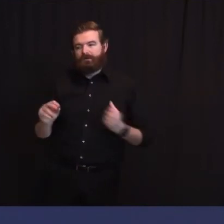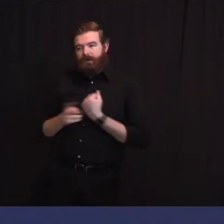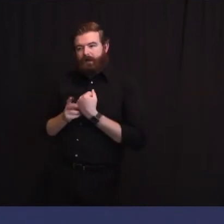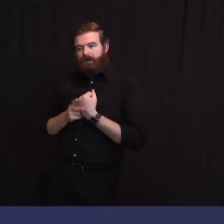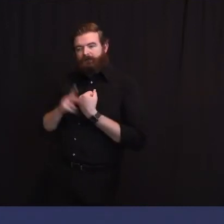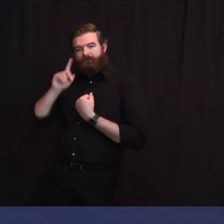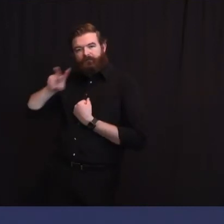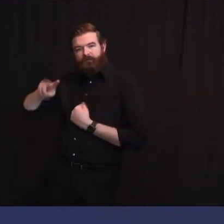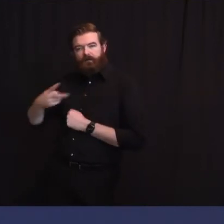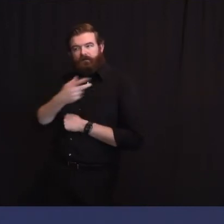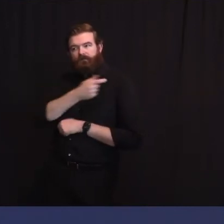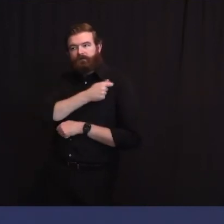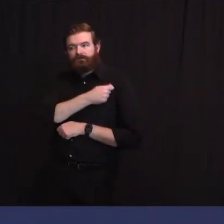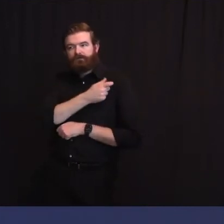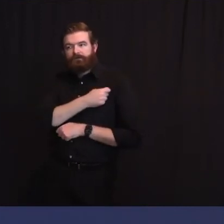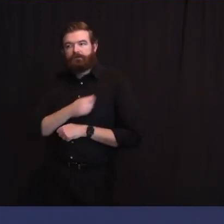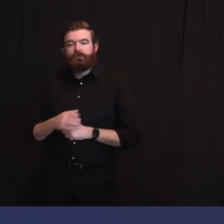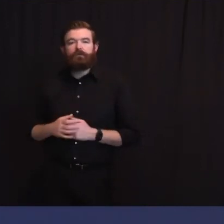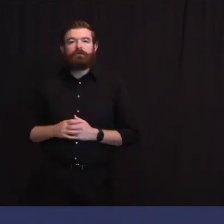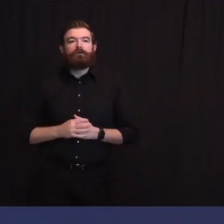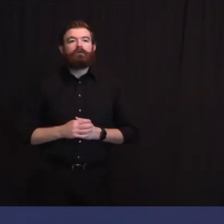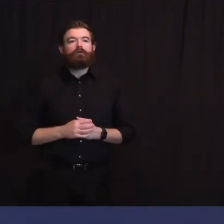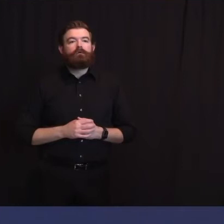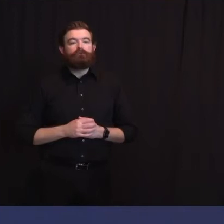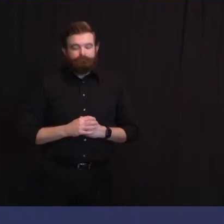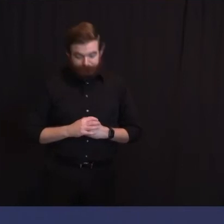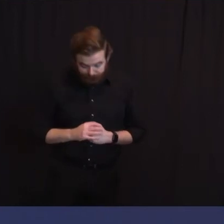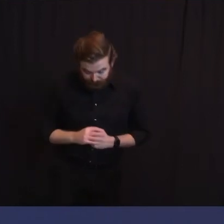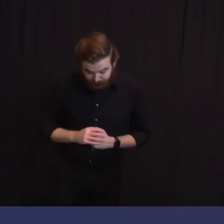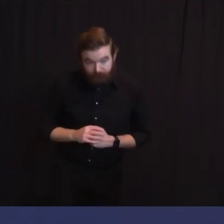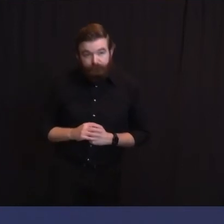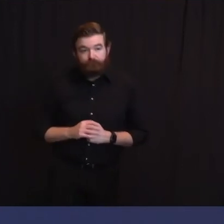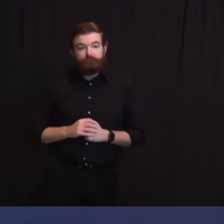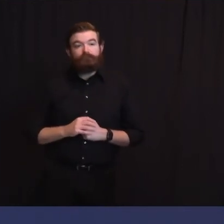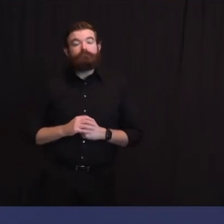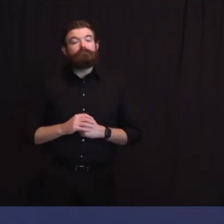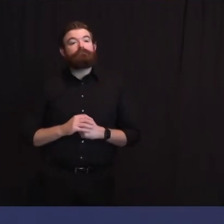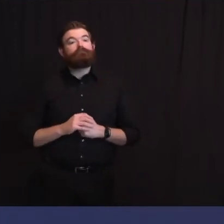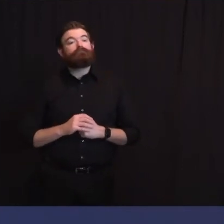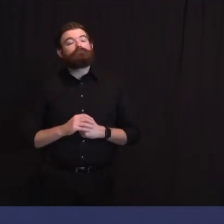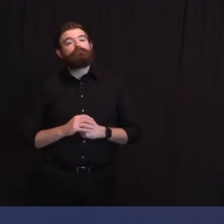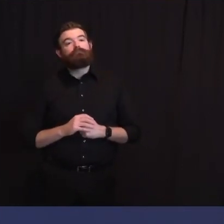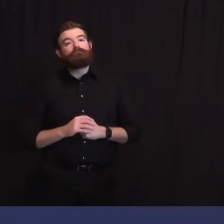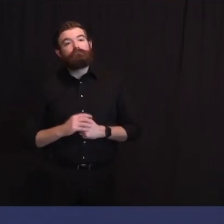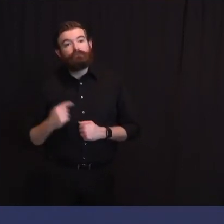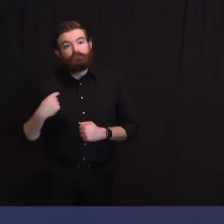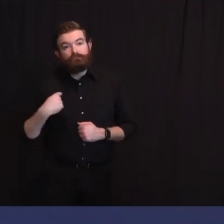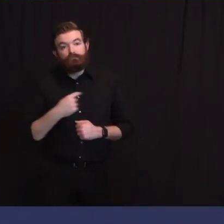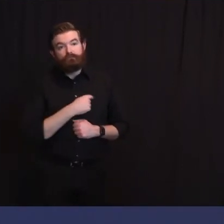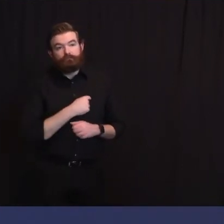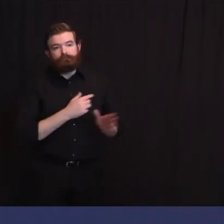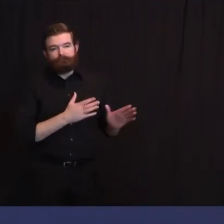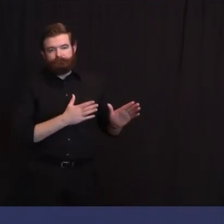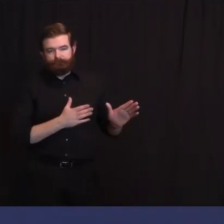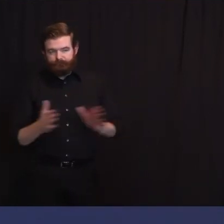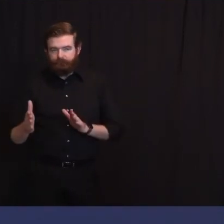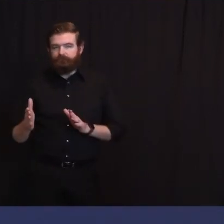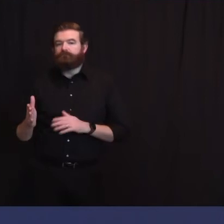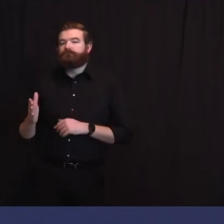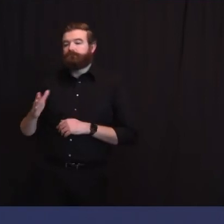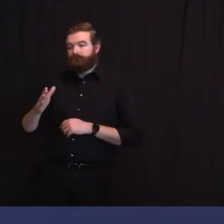95% effectiveness unless you do both the first dose and the booster shot, and we're going to stick with that. I believe one of the states you're referring to